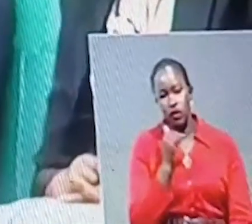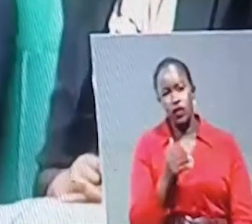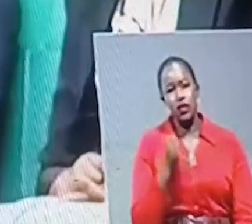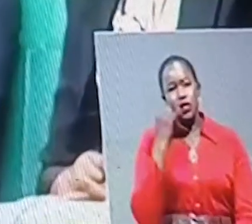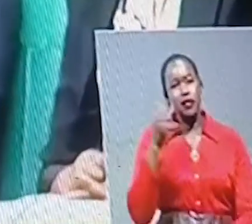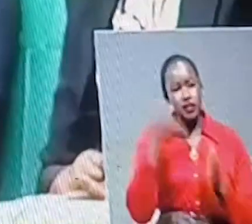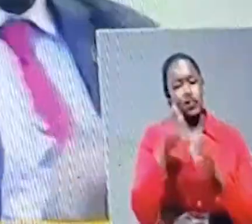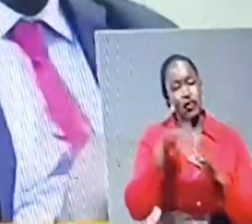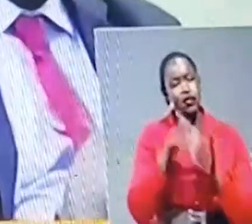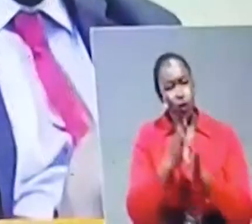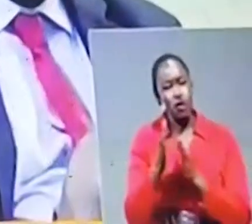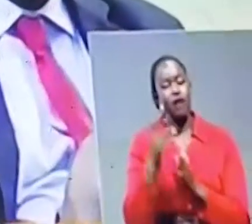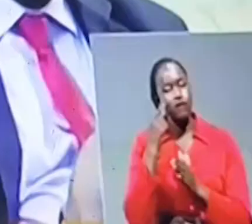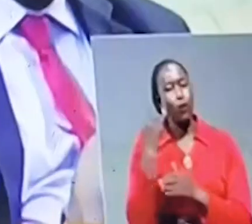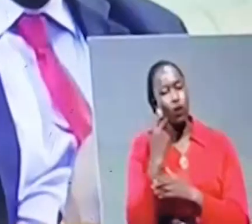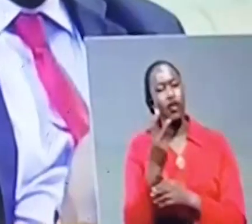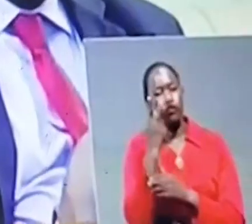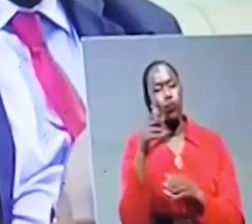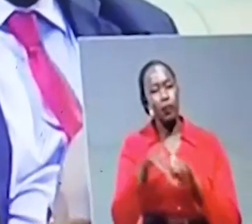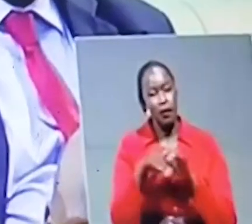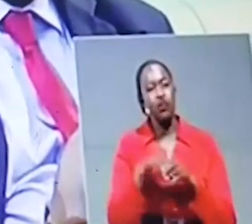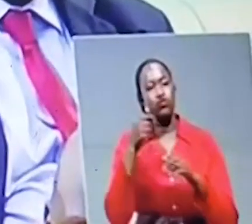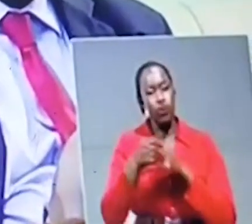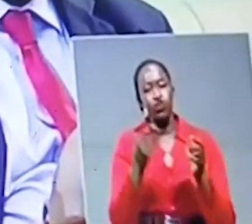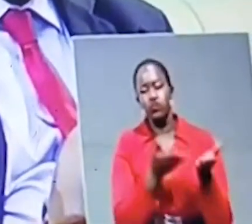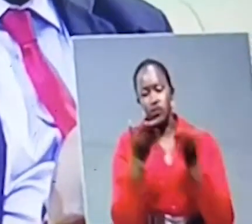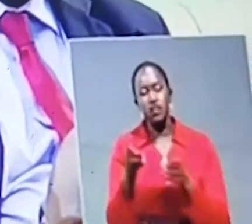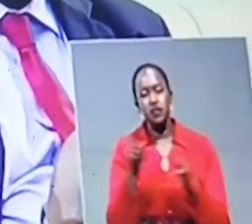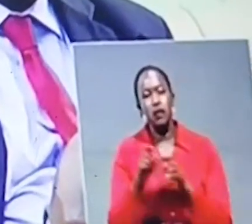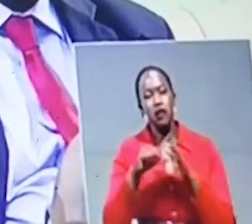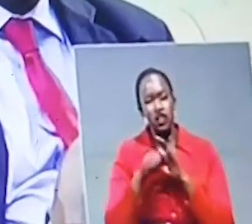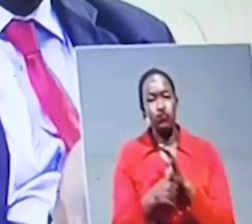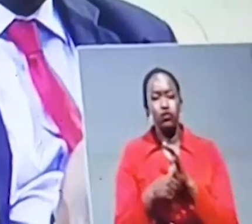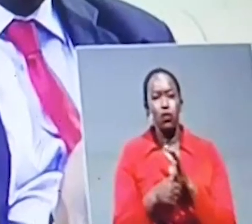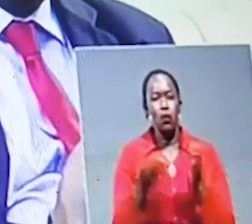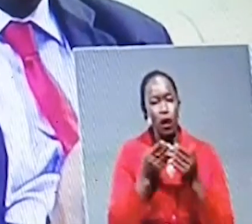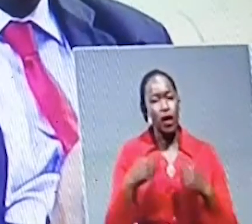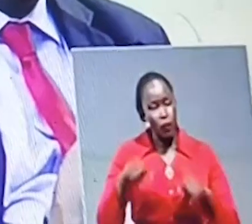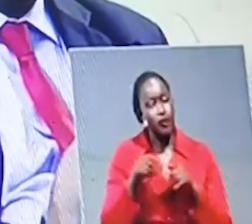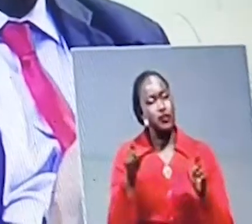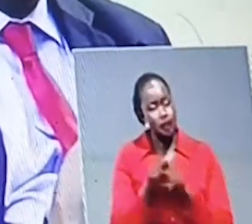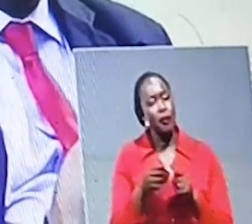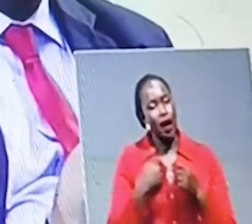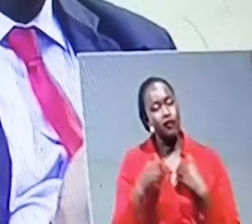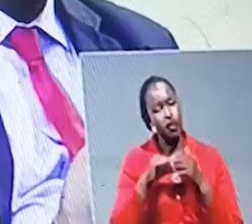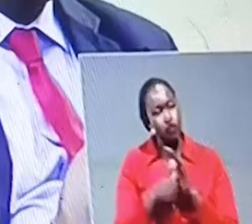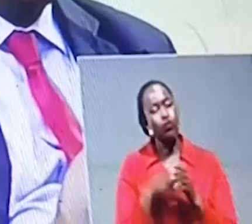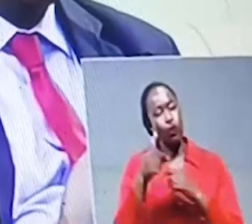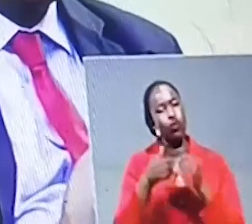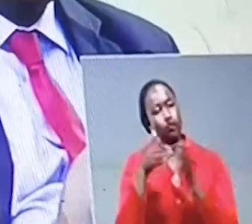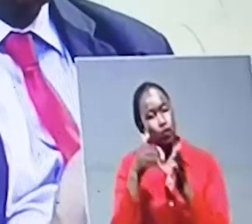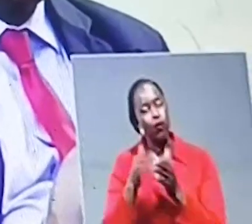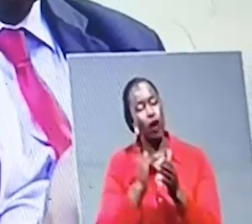order for all the two members to continue raising the same matter on where we have also concerns which affect our